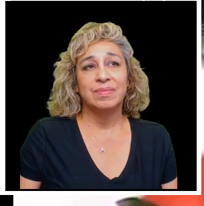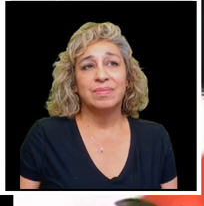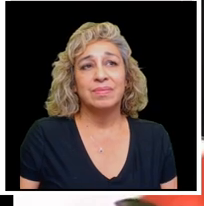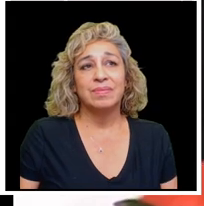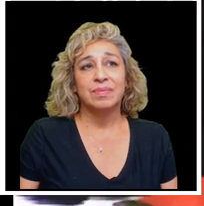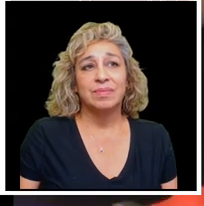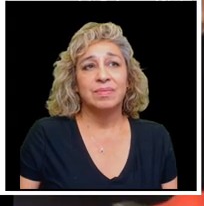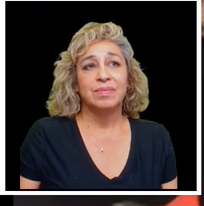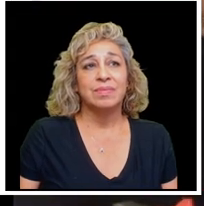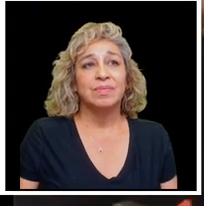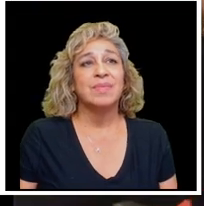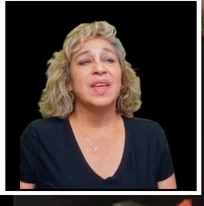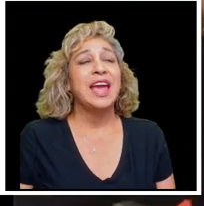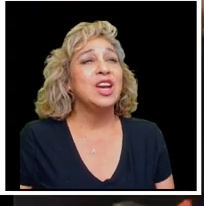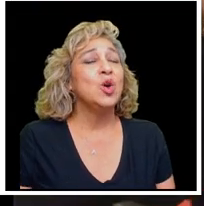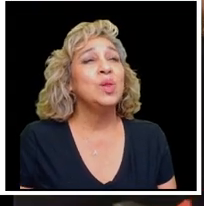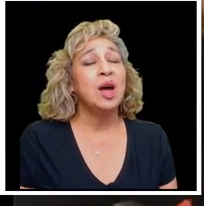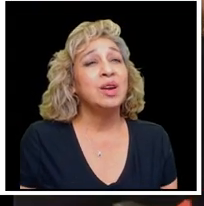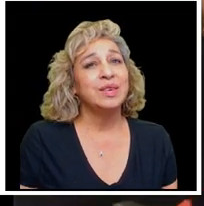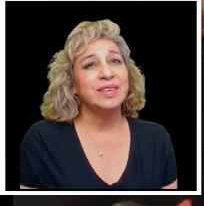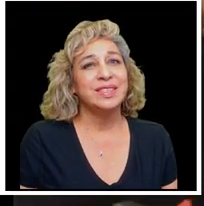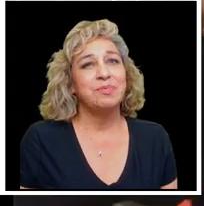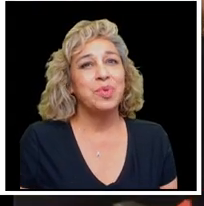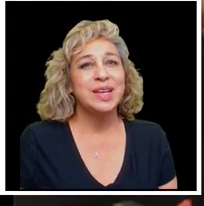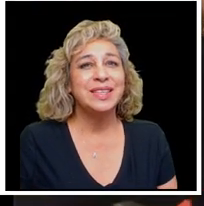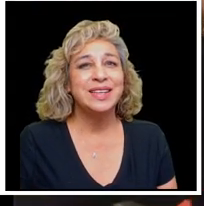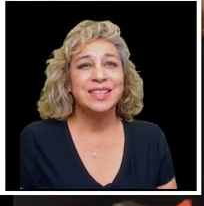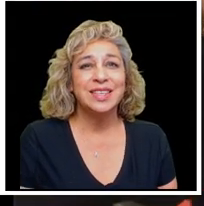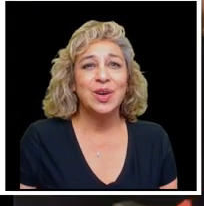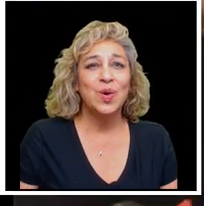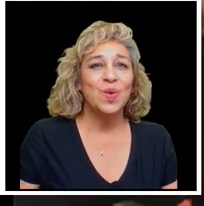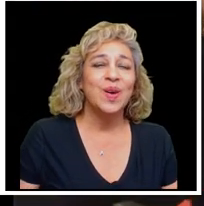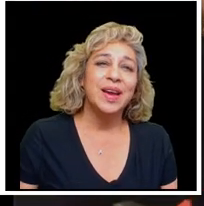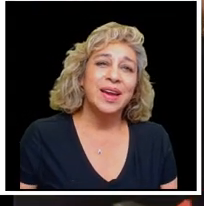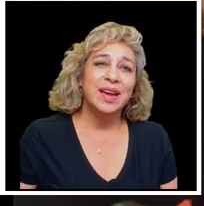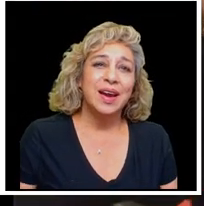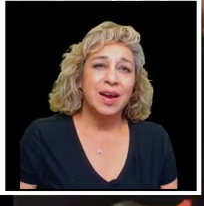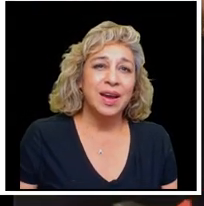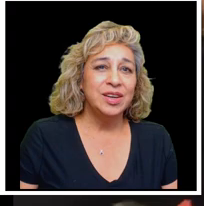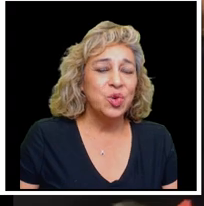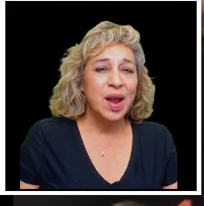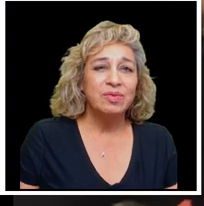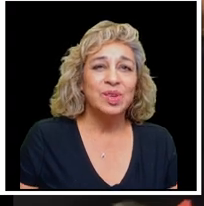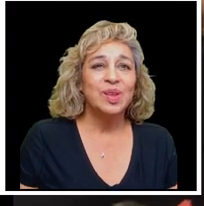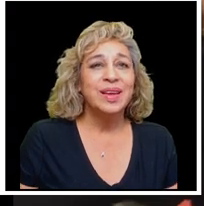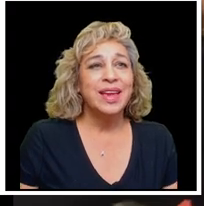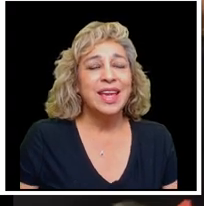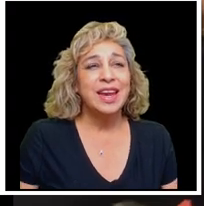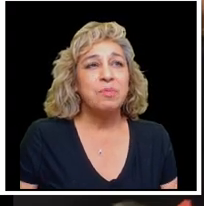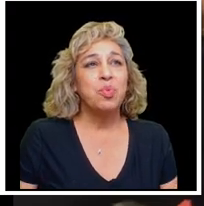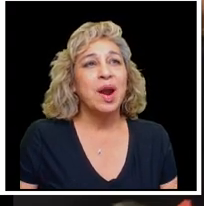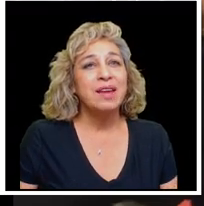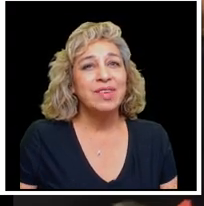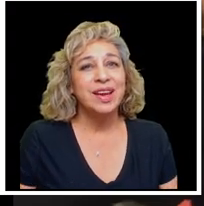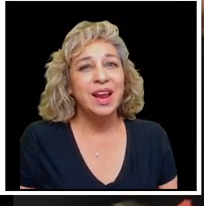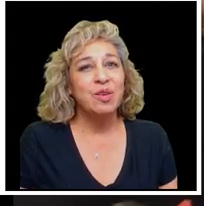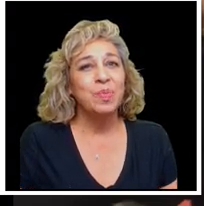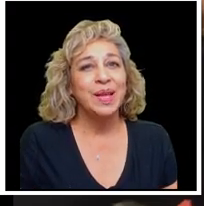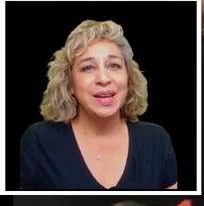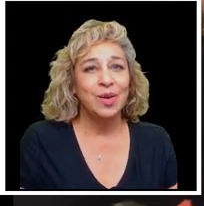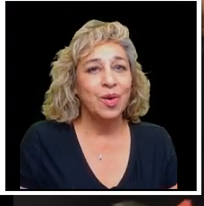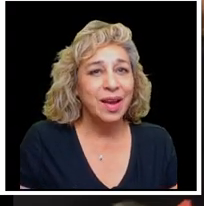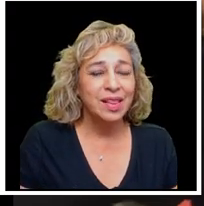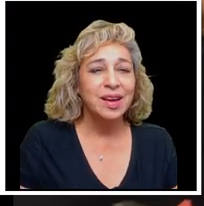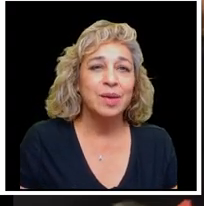and no longer does the president go and travel in a private